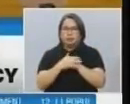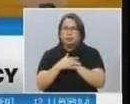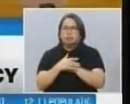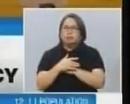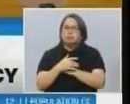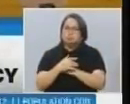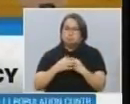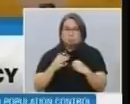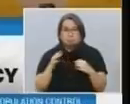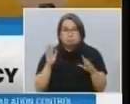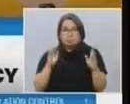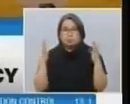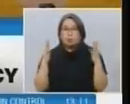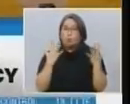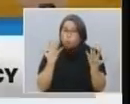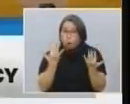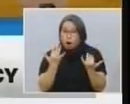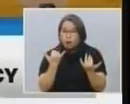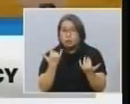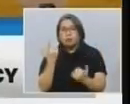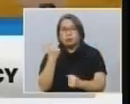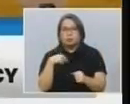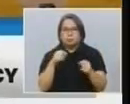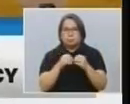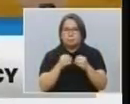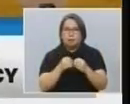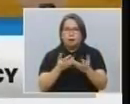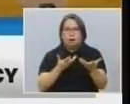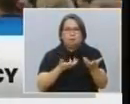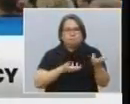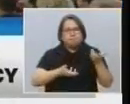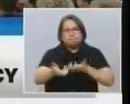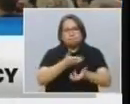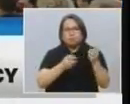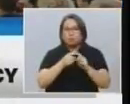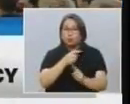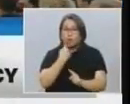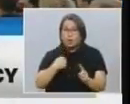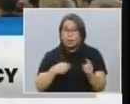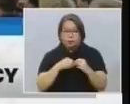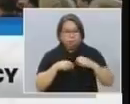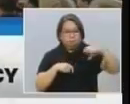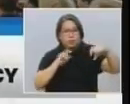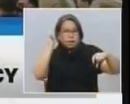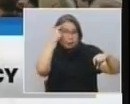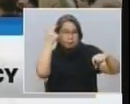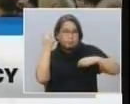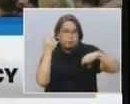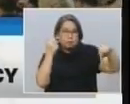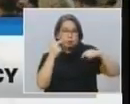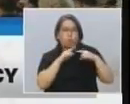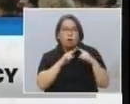This is why we engage China to this bilateral and multilateral platform, such as